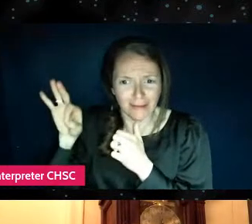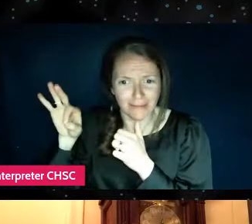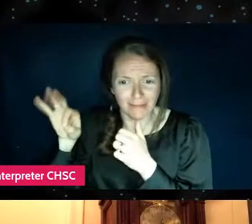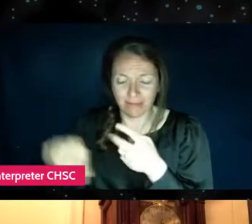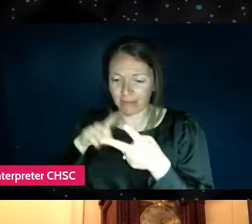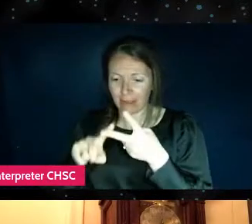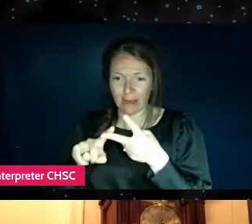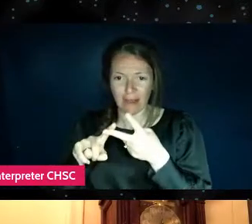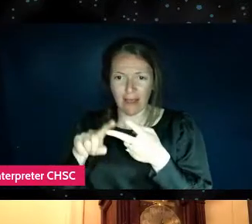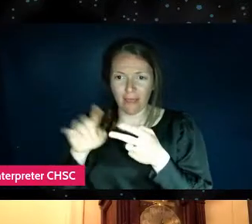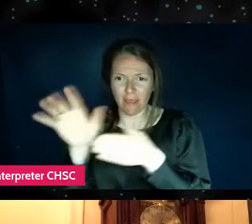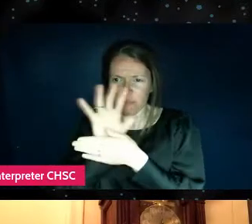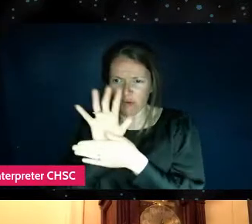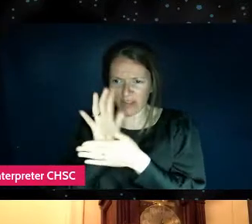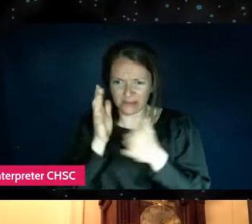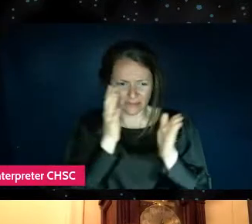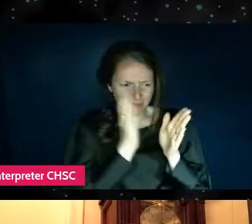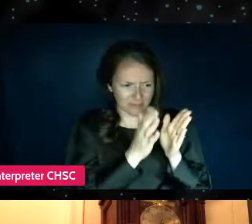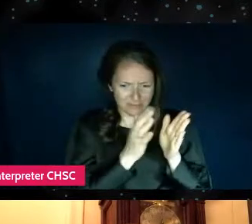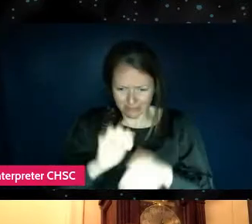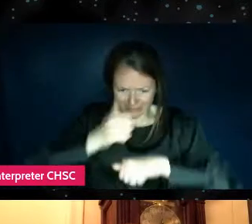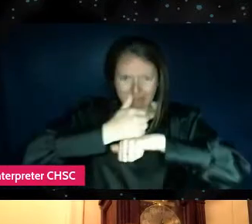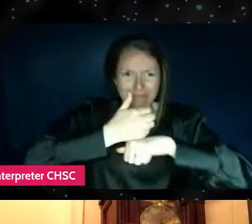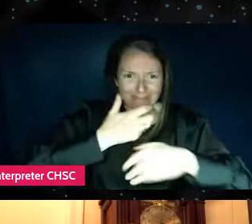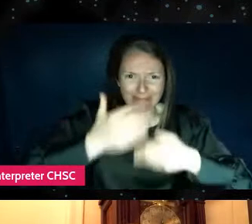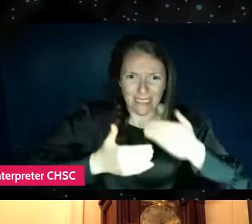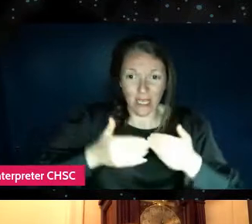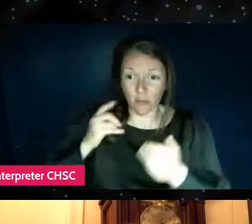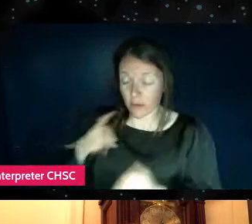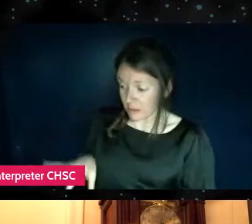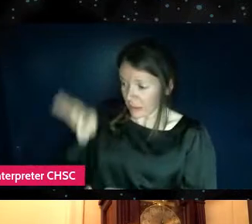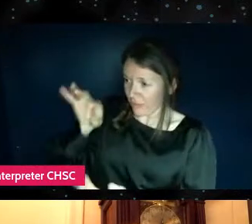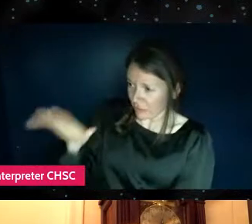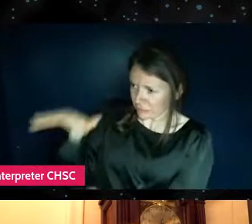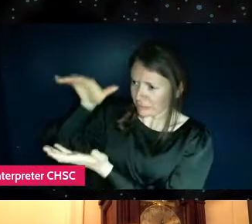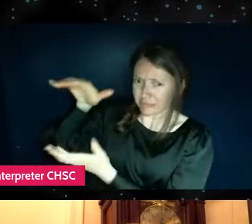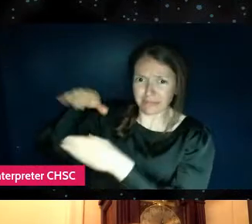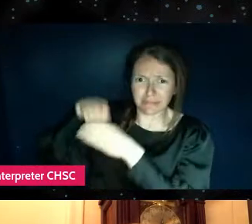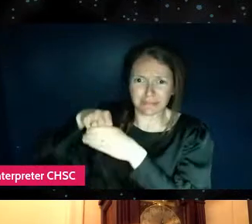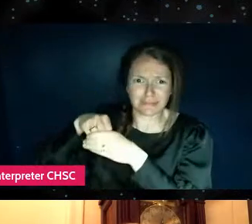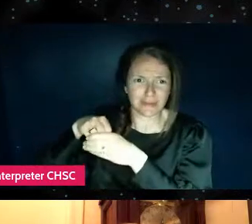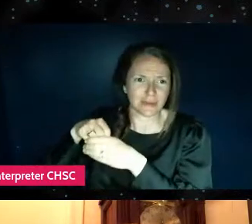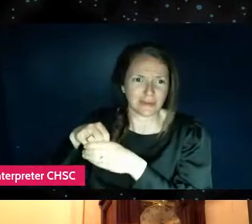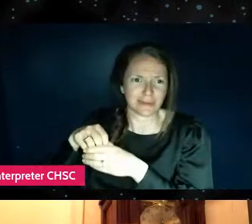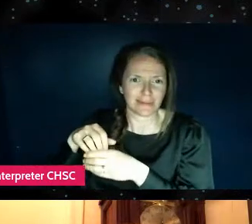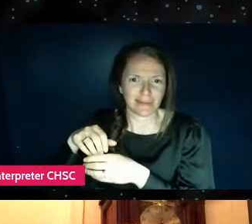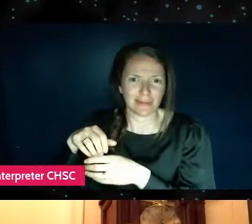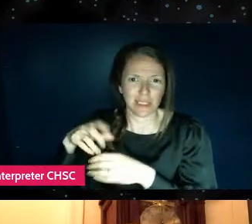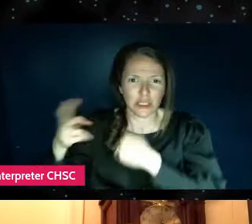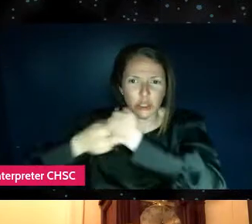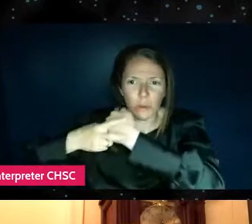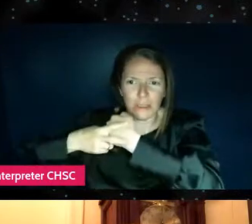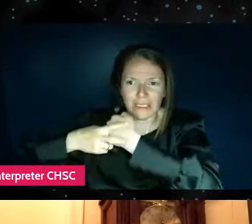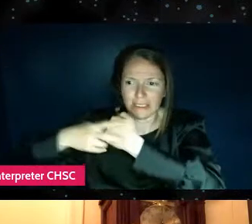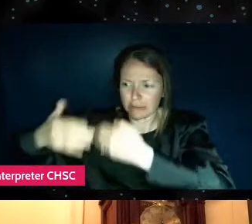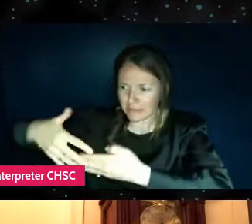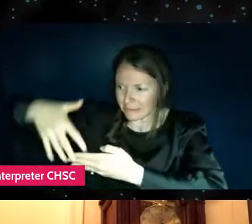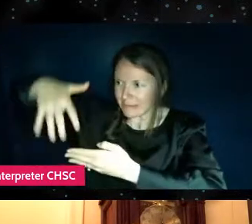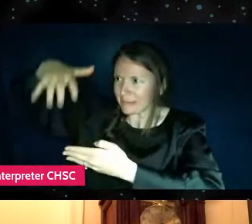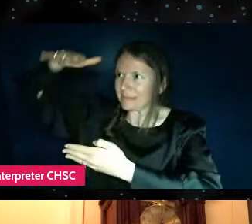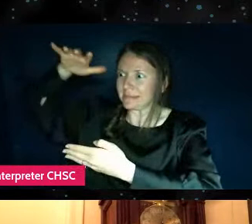the whole film come to be? How did it go from a discovery in a storage unit to